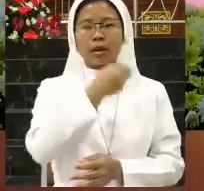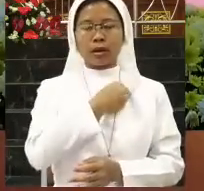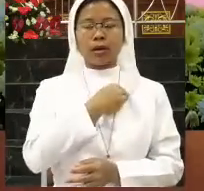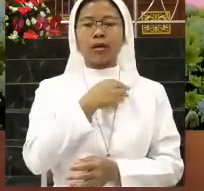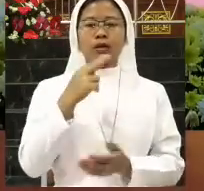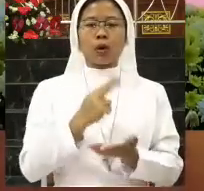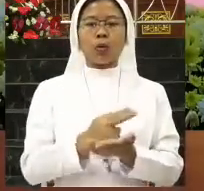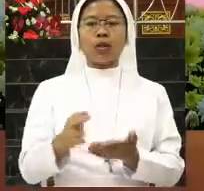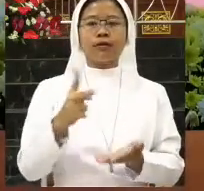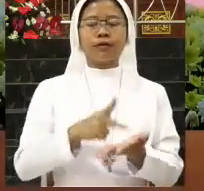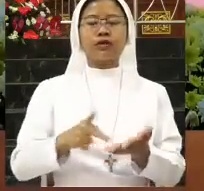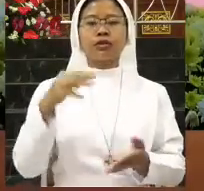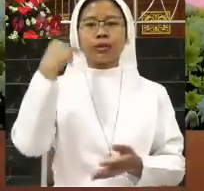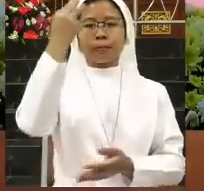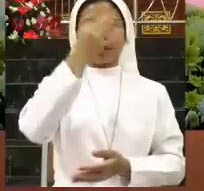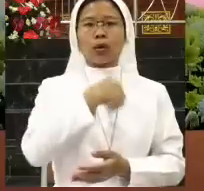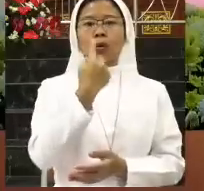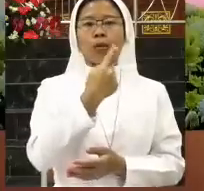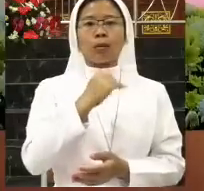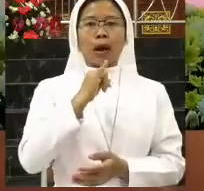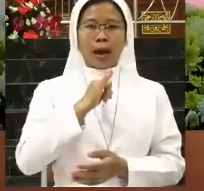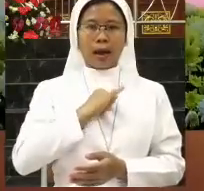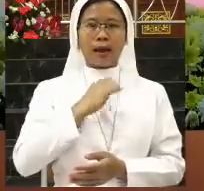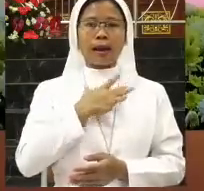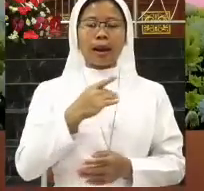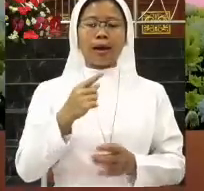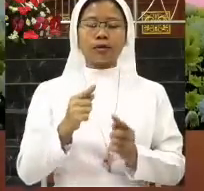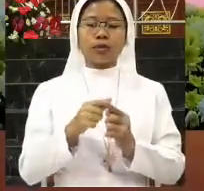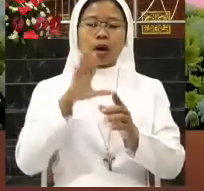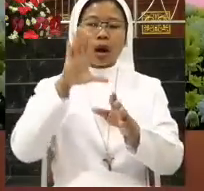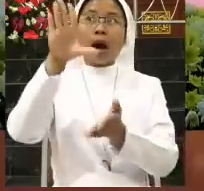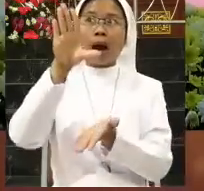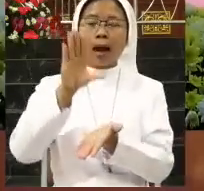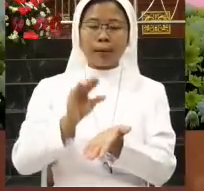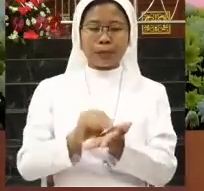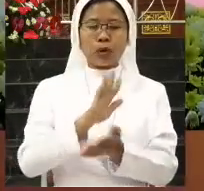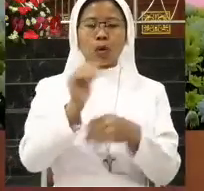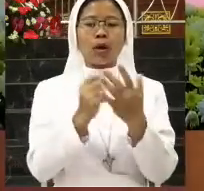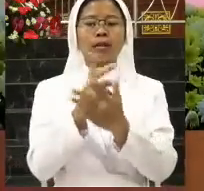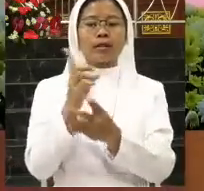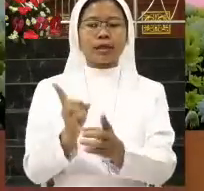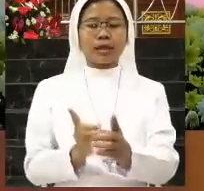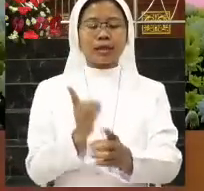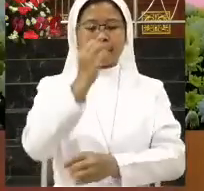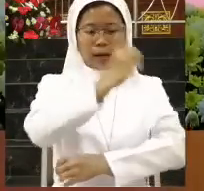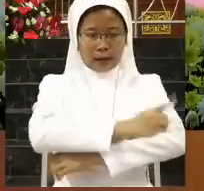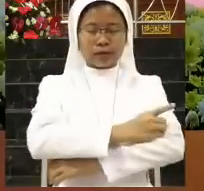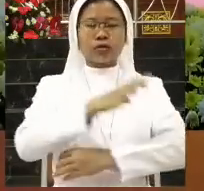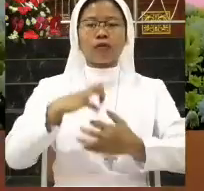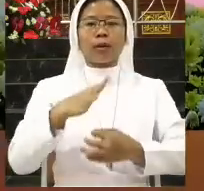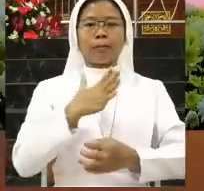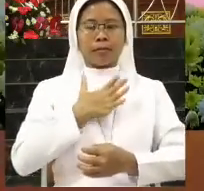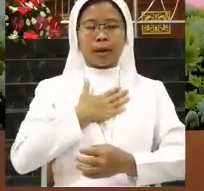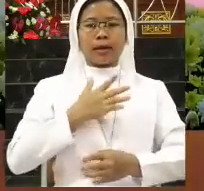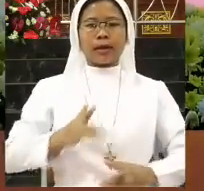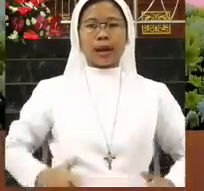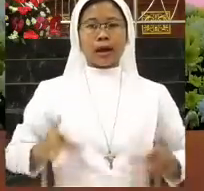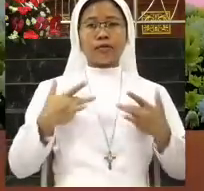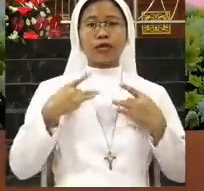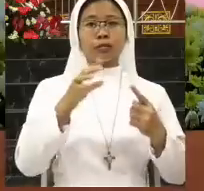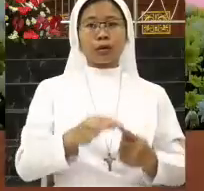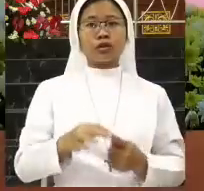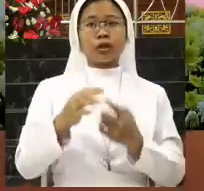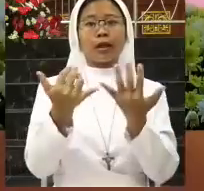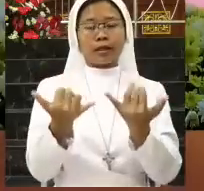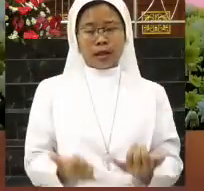Holy Virgin Mary, whom I would like to honor all the days of my life, but most particularly